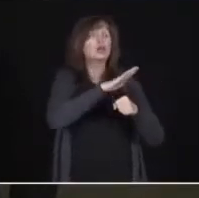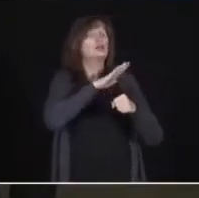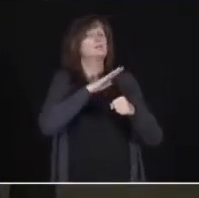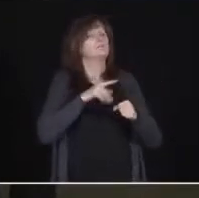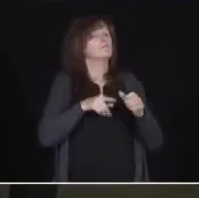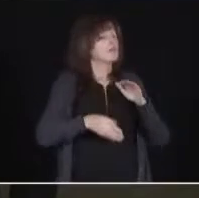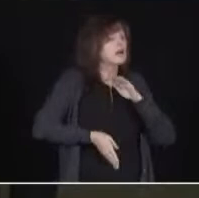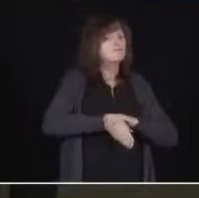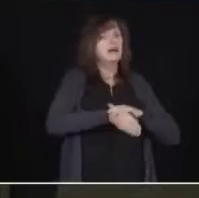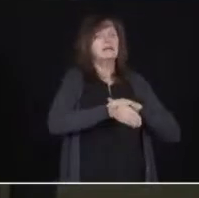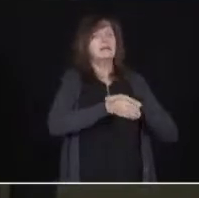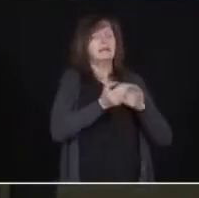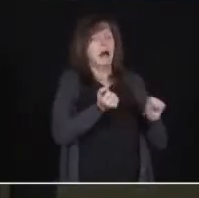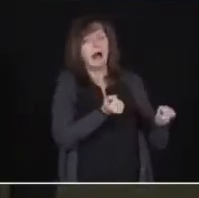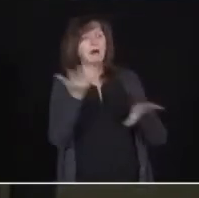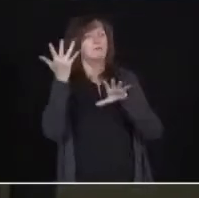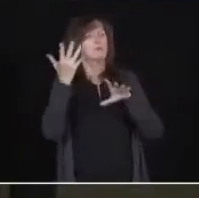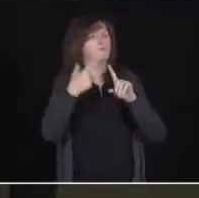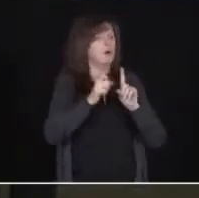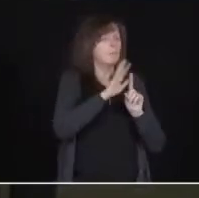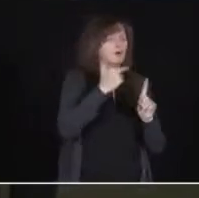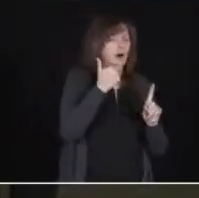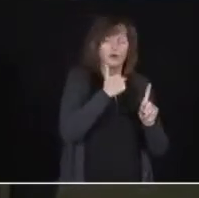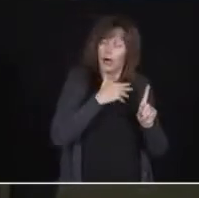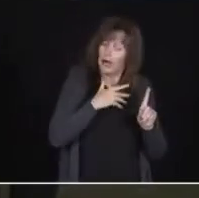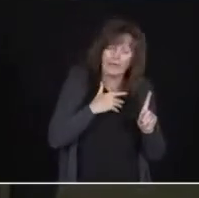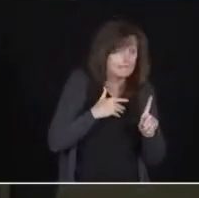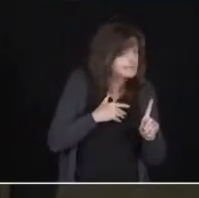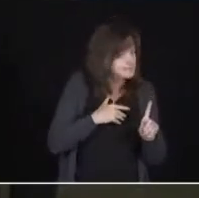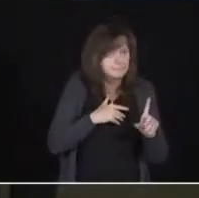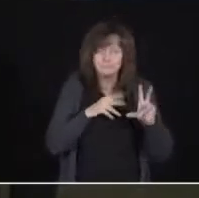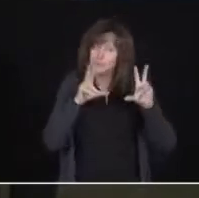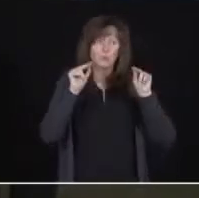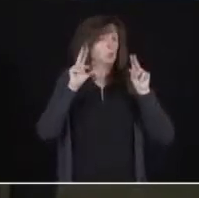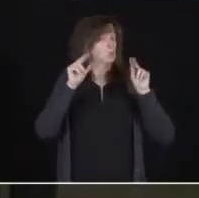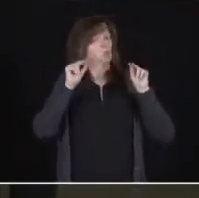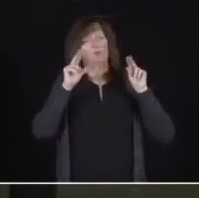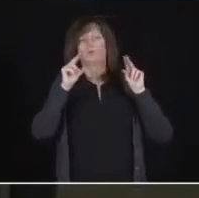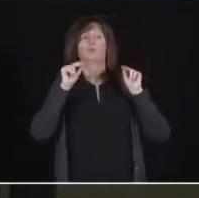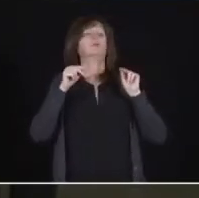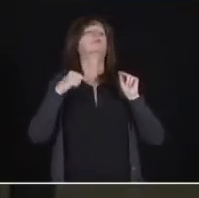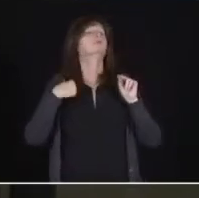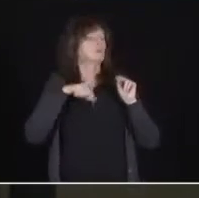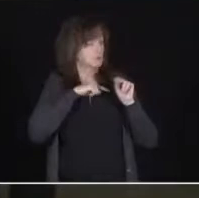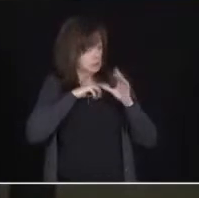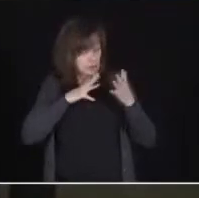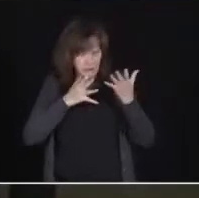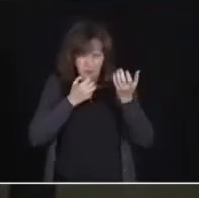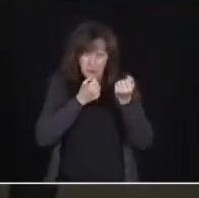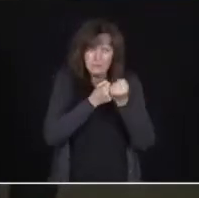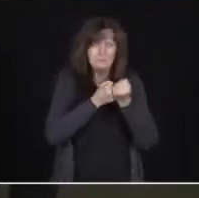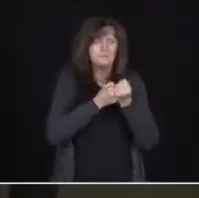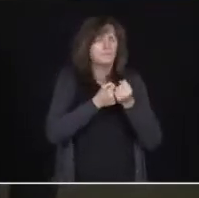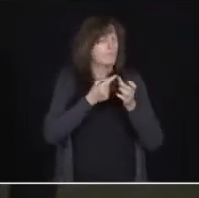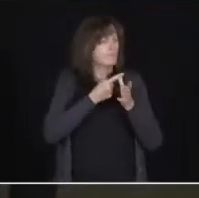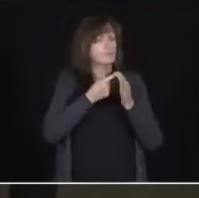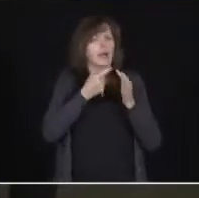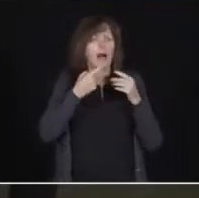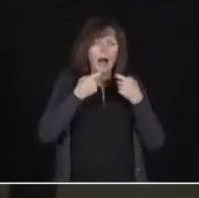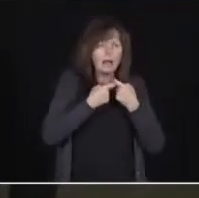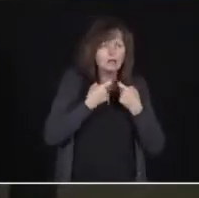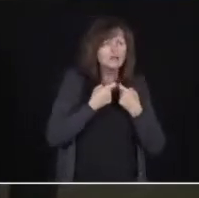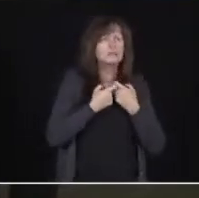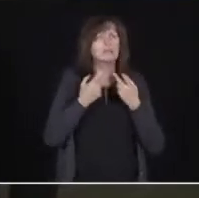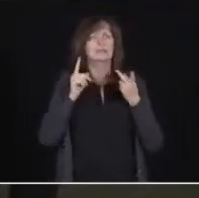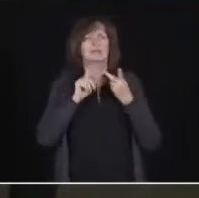his restaurant if he's leasing. And we're throwing every fixed cost to take care of through the province as we